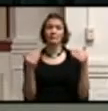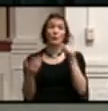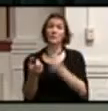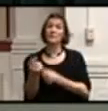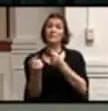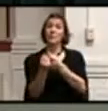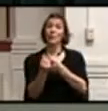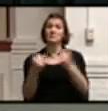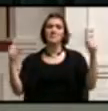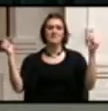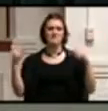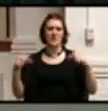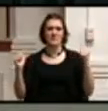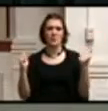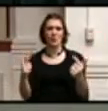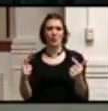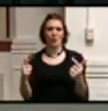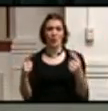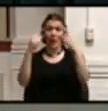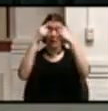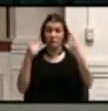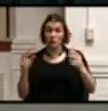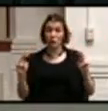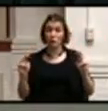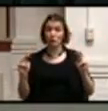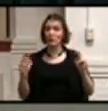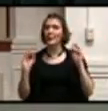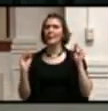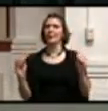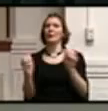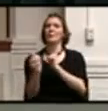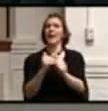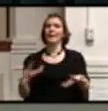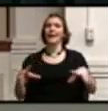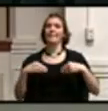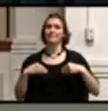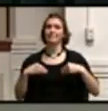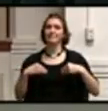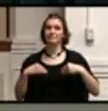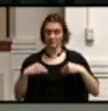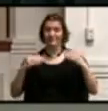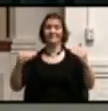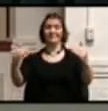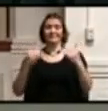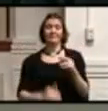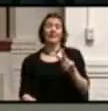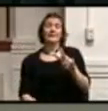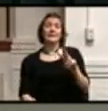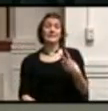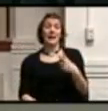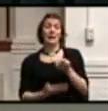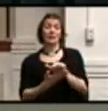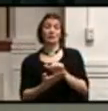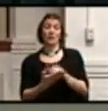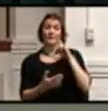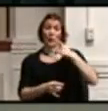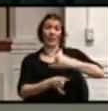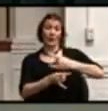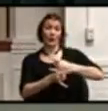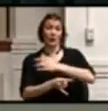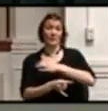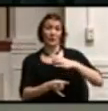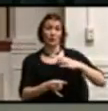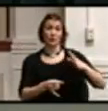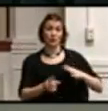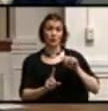all those in favor, please say aye. Aye. Anybody opposed or abstaining? That carries 5-0. And then the next matter on the agenda for